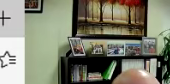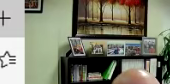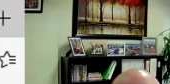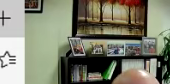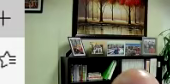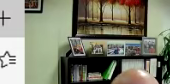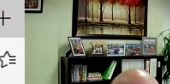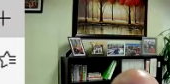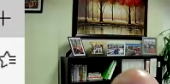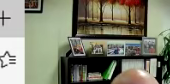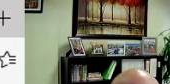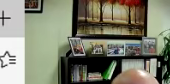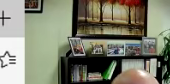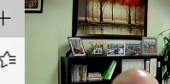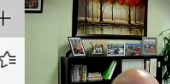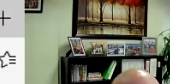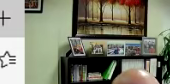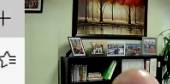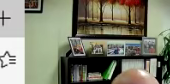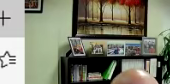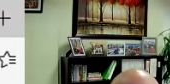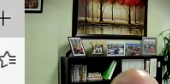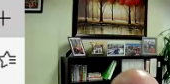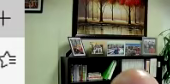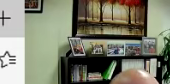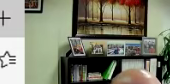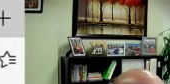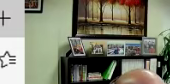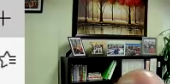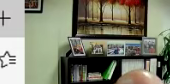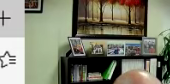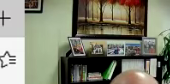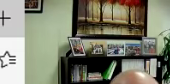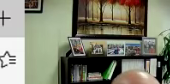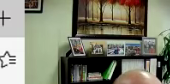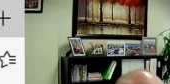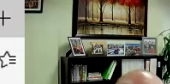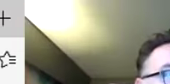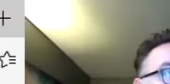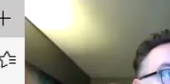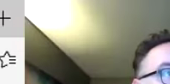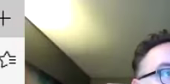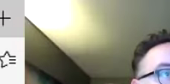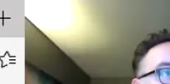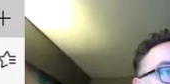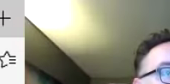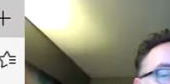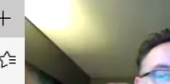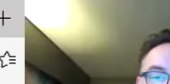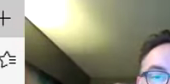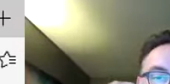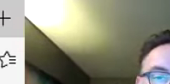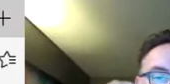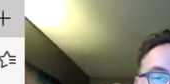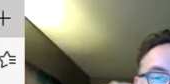incorrectly logged, that's absolutely terrifying, and that's what it looked like to me when I was looking at it. well, if we can keep this